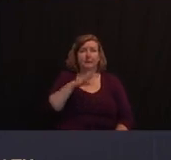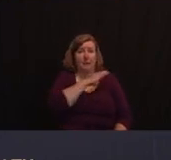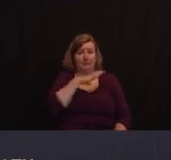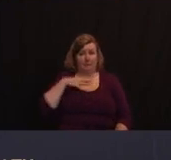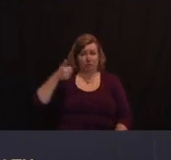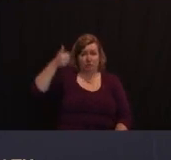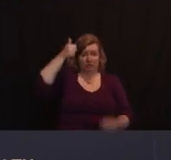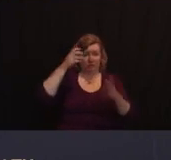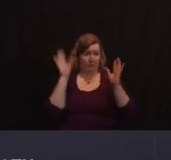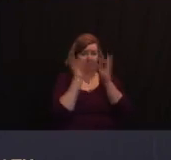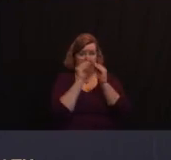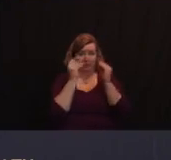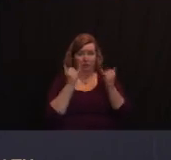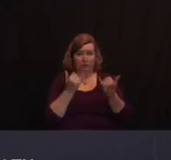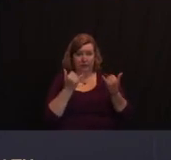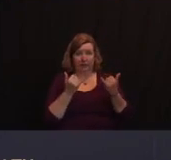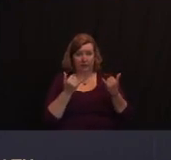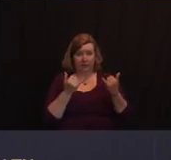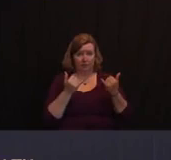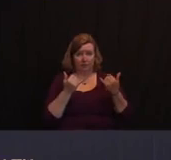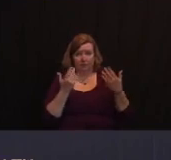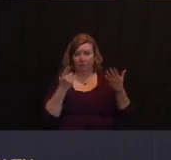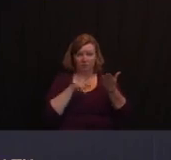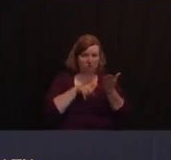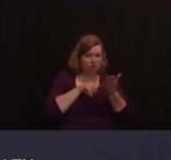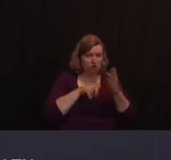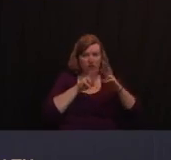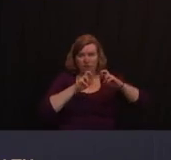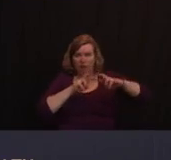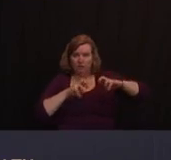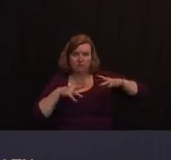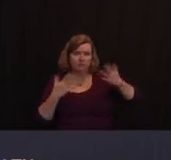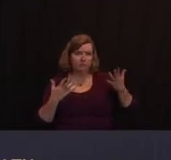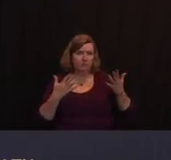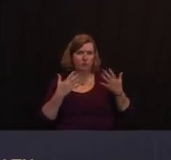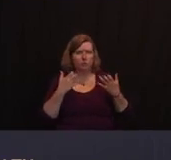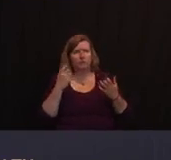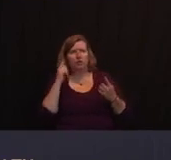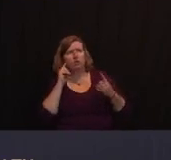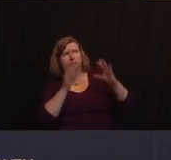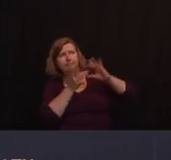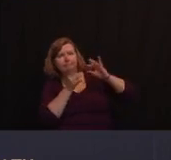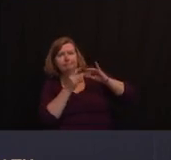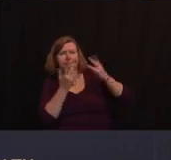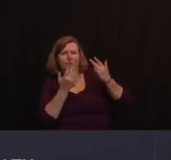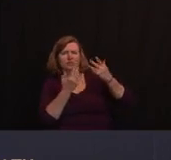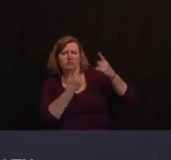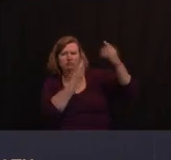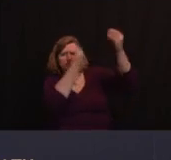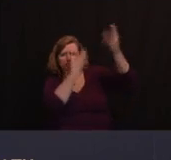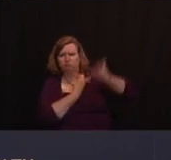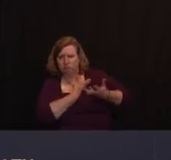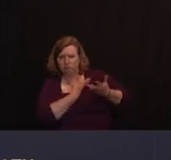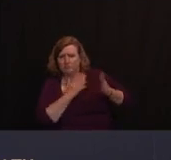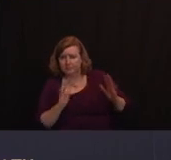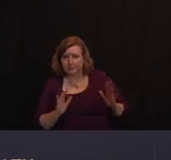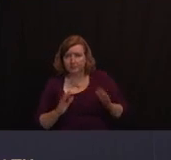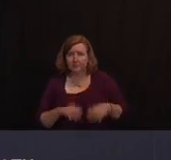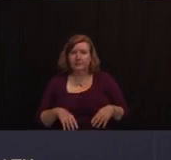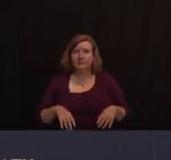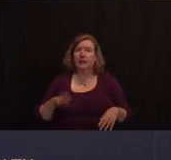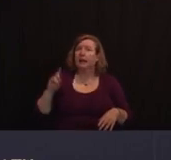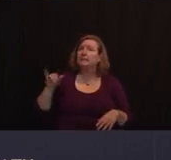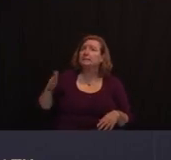to look like? And when do we expect to hear? I'm anxious to hear the answers to that as well. I'd also, Eddie, it was